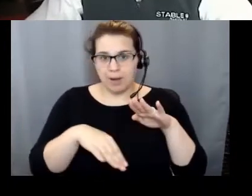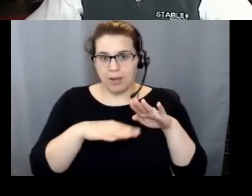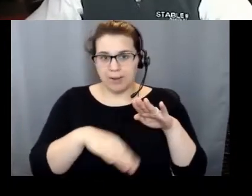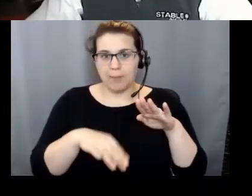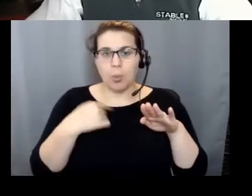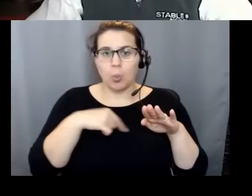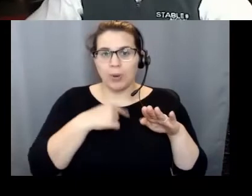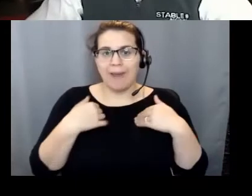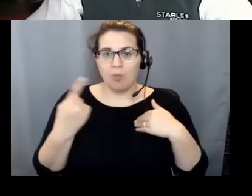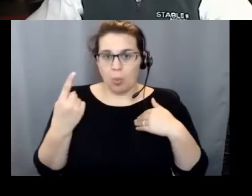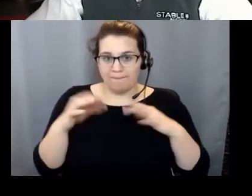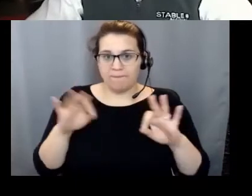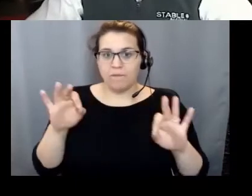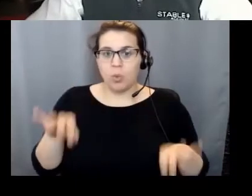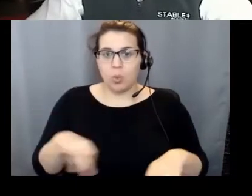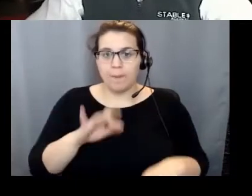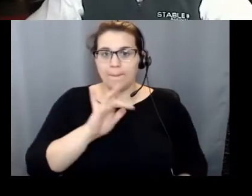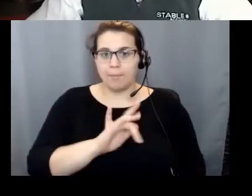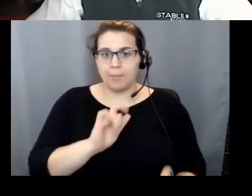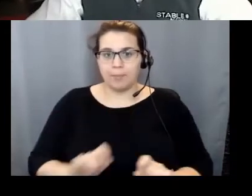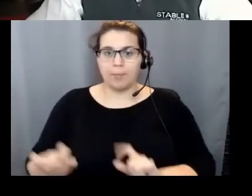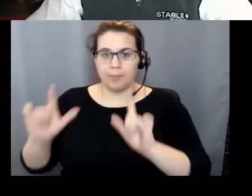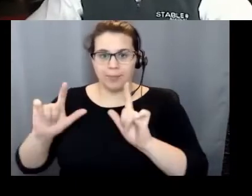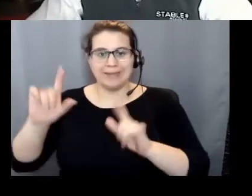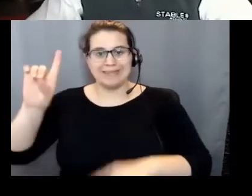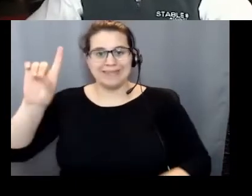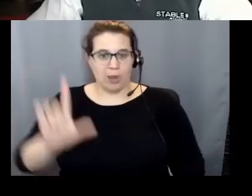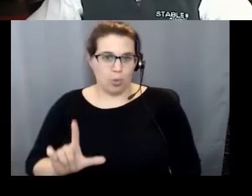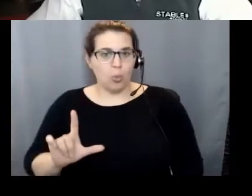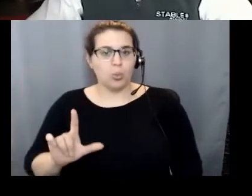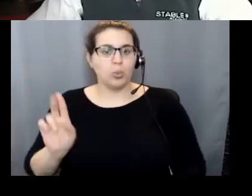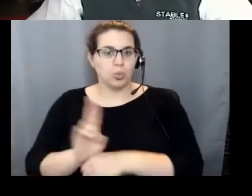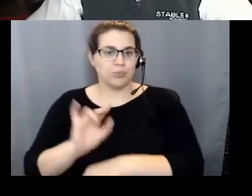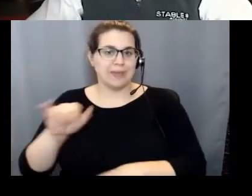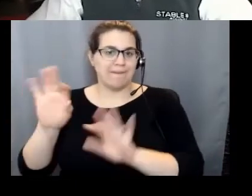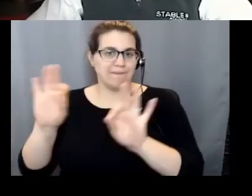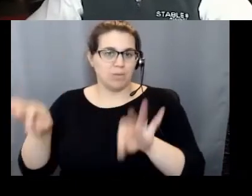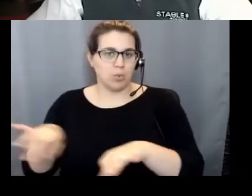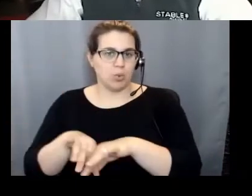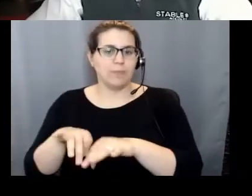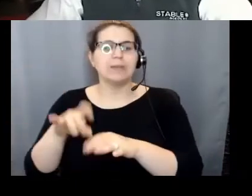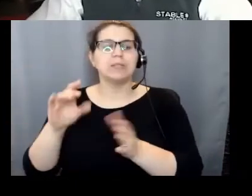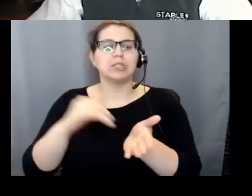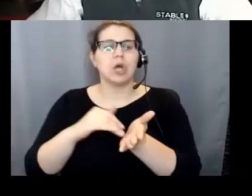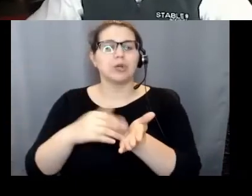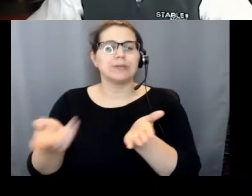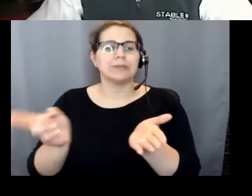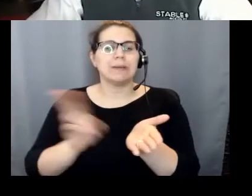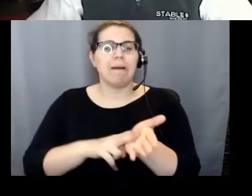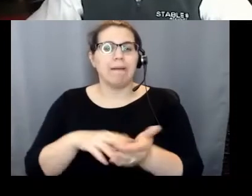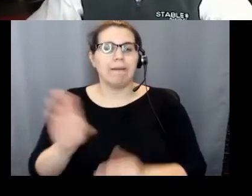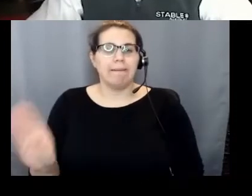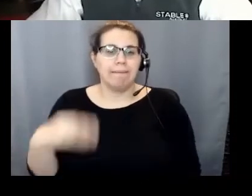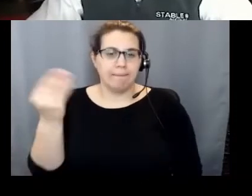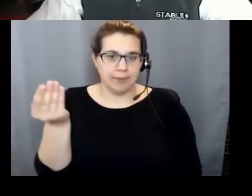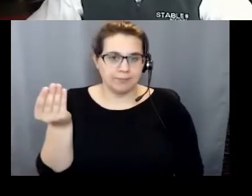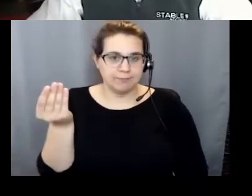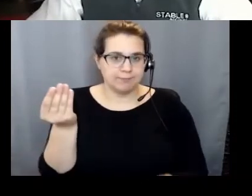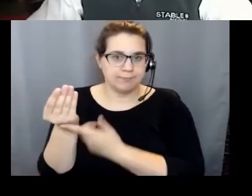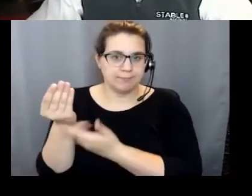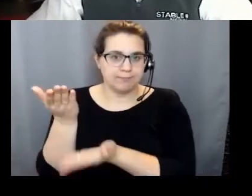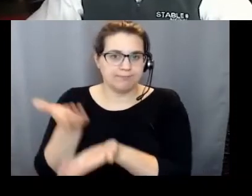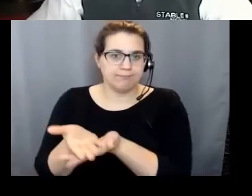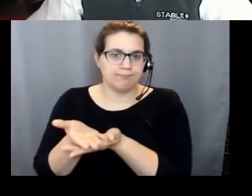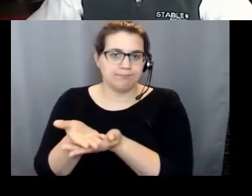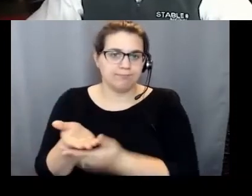form that can be downloaded and used. That form you can have a doctor use to sign and have as evidence